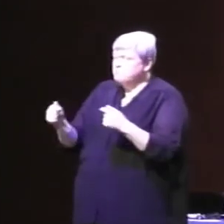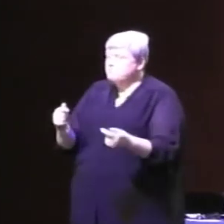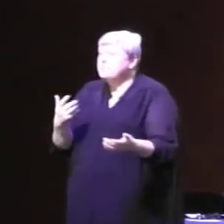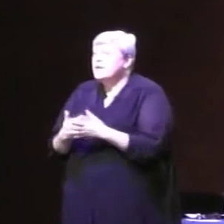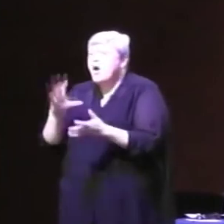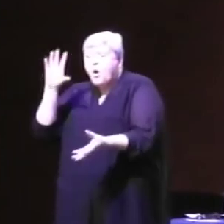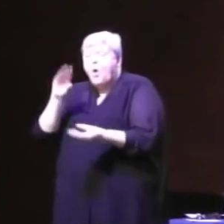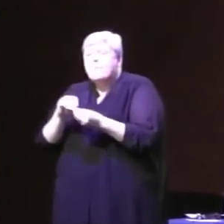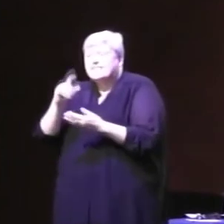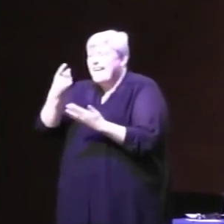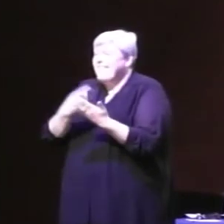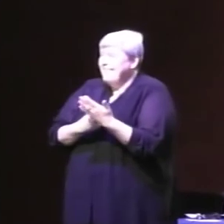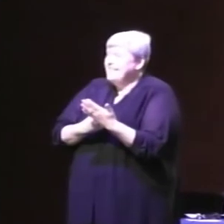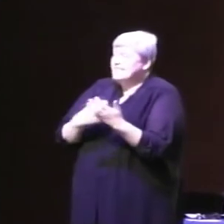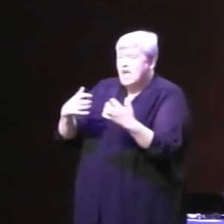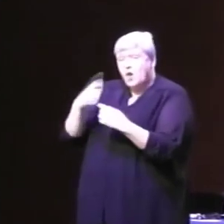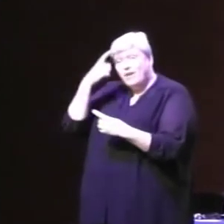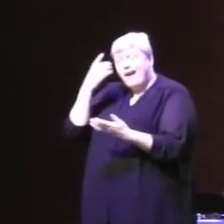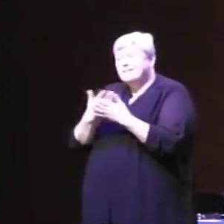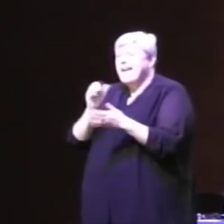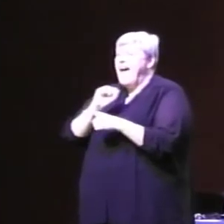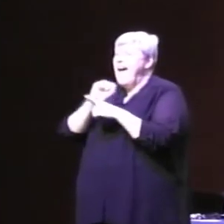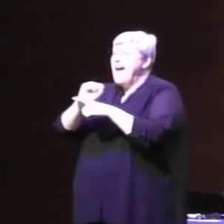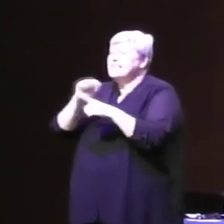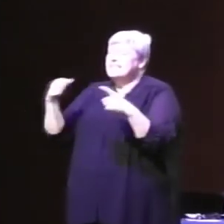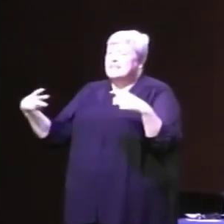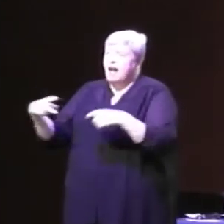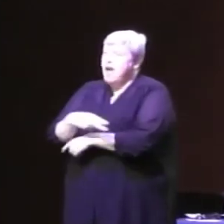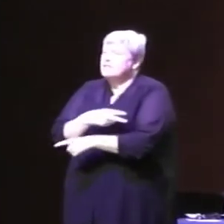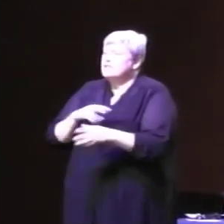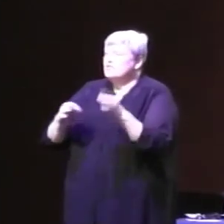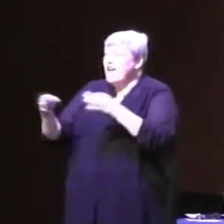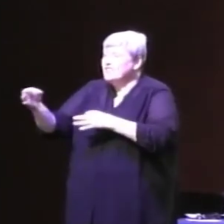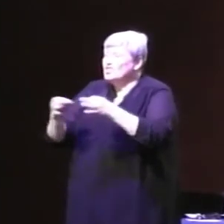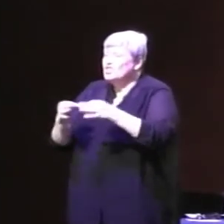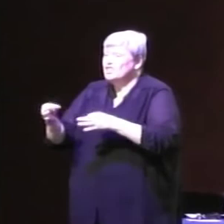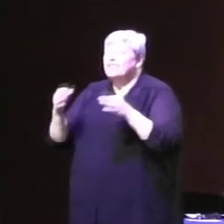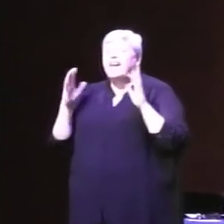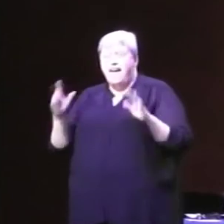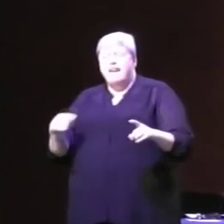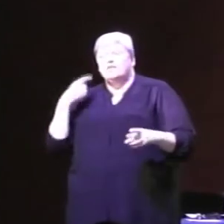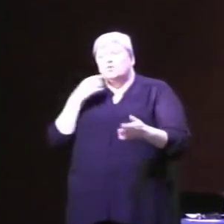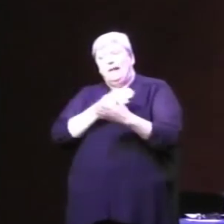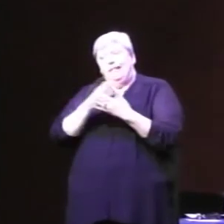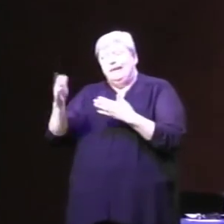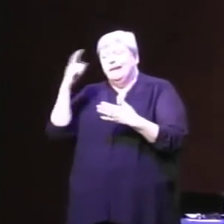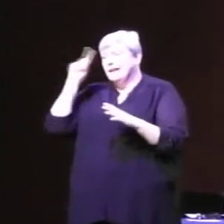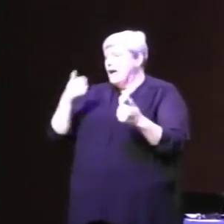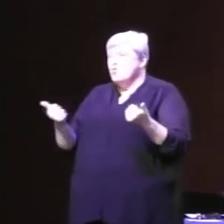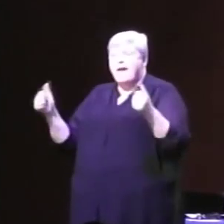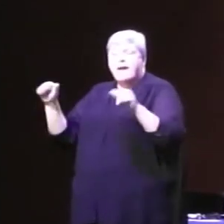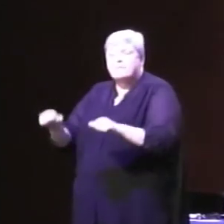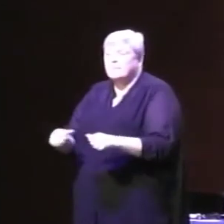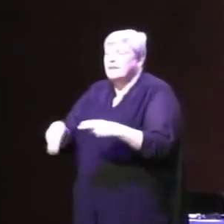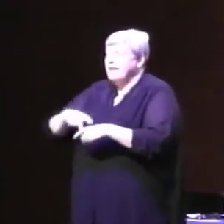measures which would be central to an anti-cut strategy, but we need to be clear there's no chance of such a strategy being implemented